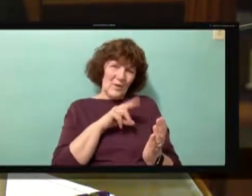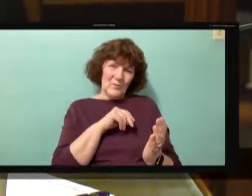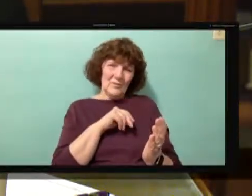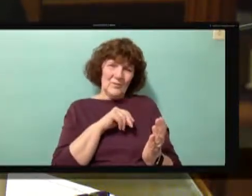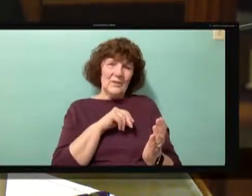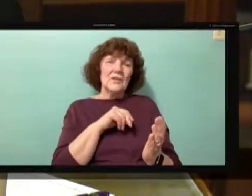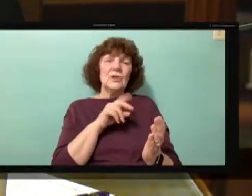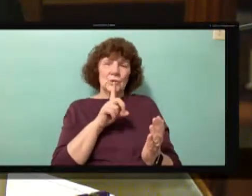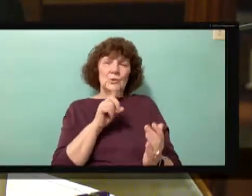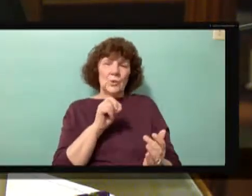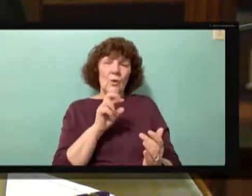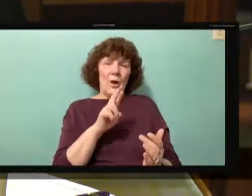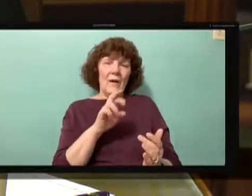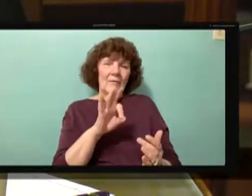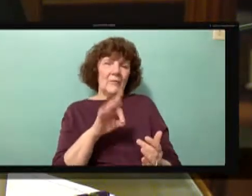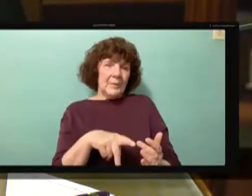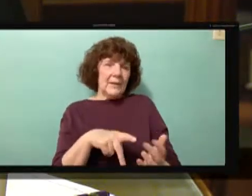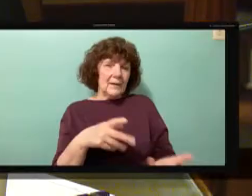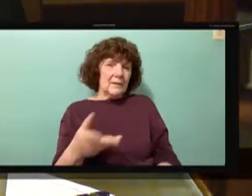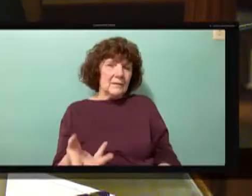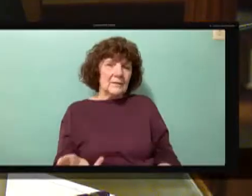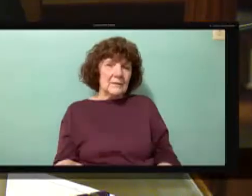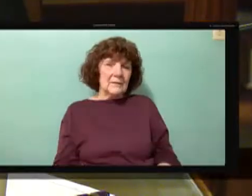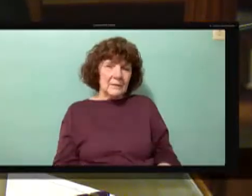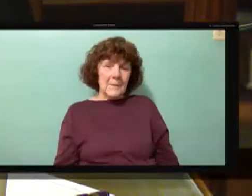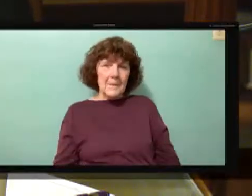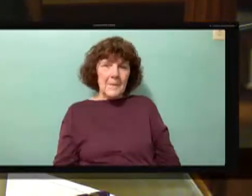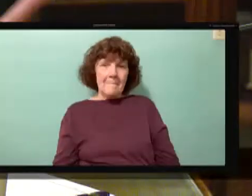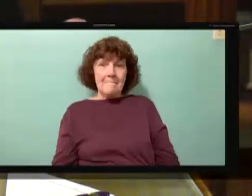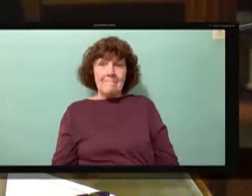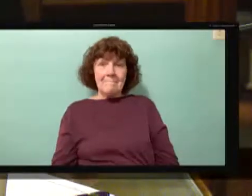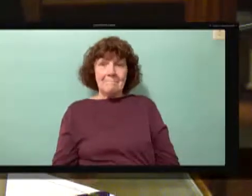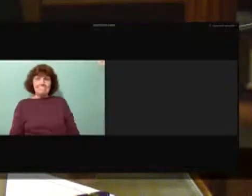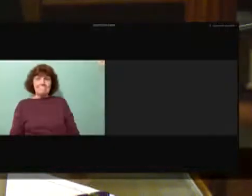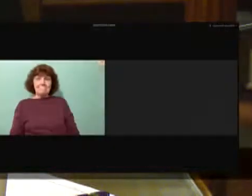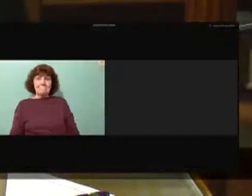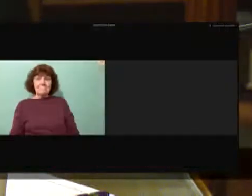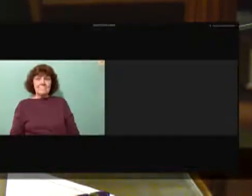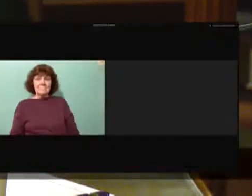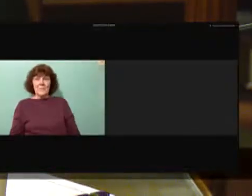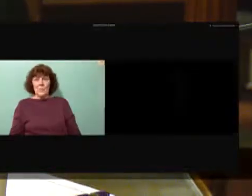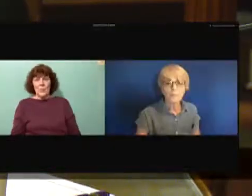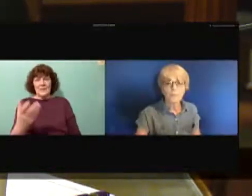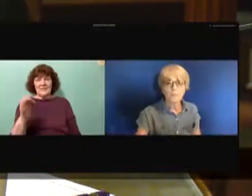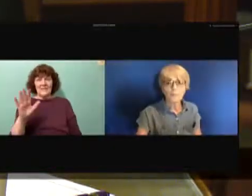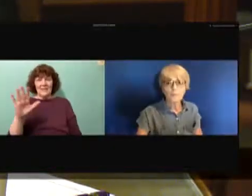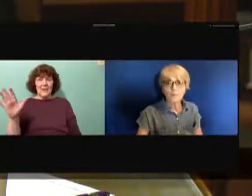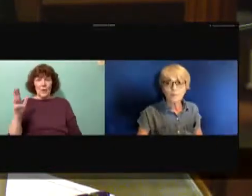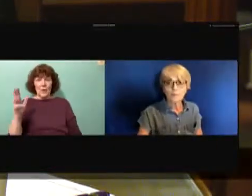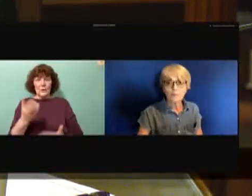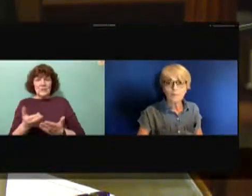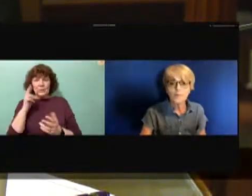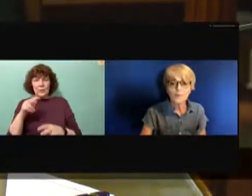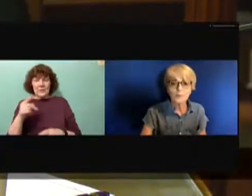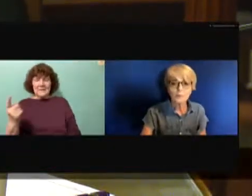or don't. So it would be a waste of their resources to look at something that